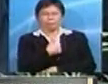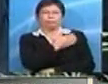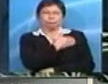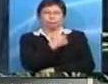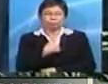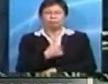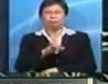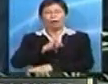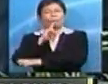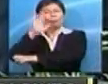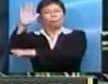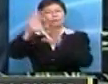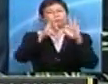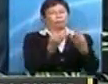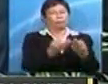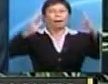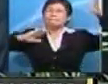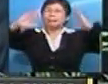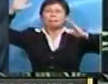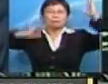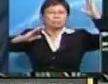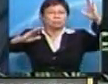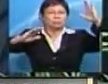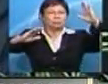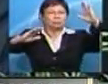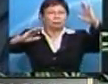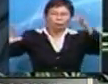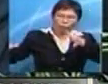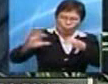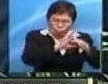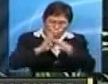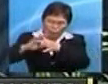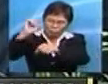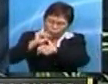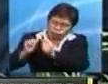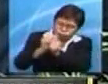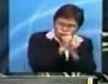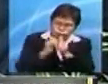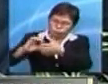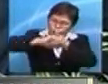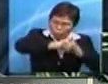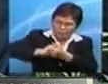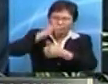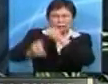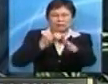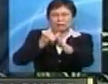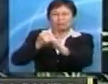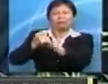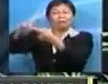And I promised the families that Malaysia, working with our international partners, will not give up